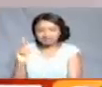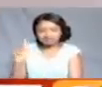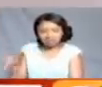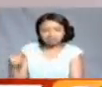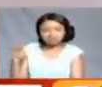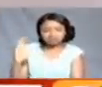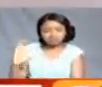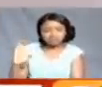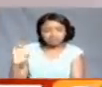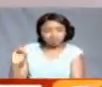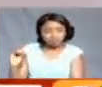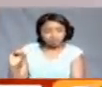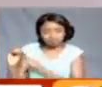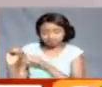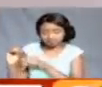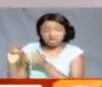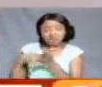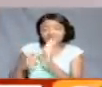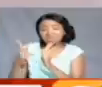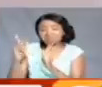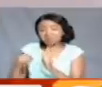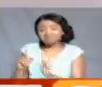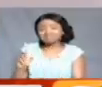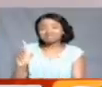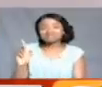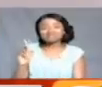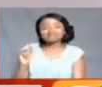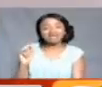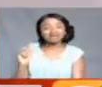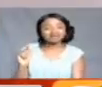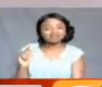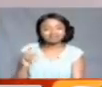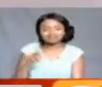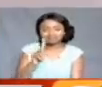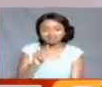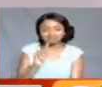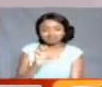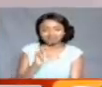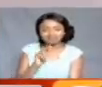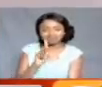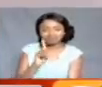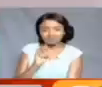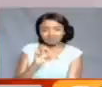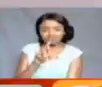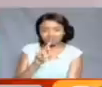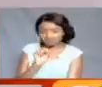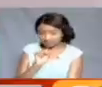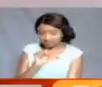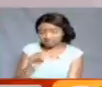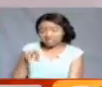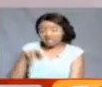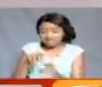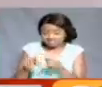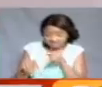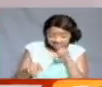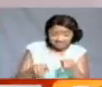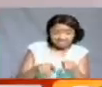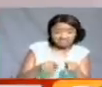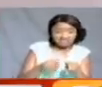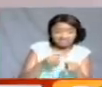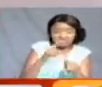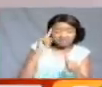That means those are tenders which are coming in. So you're in what I call the B2B influencer space. And this other one is in the